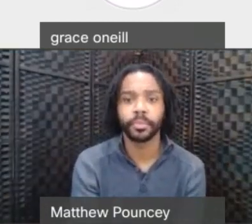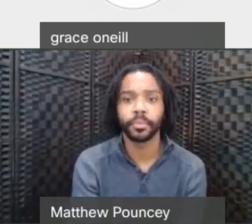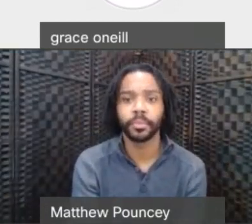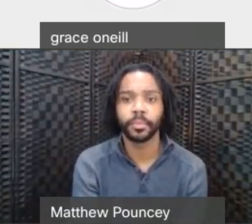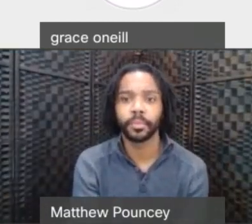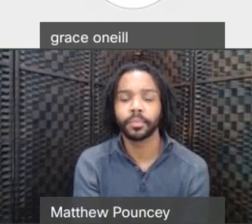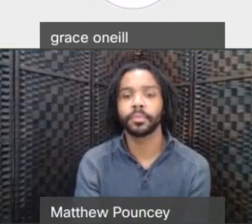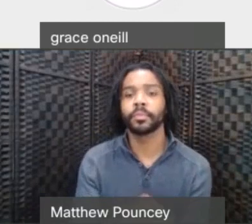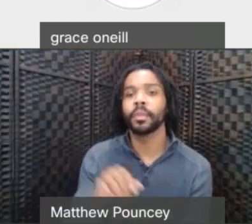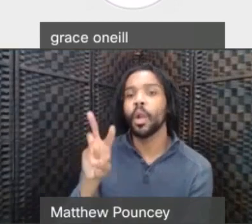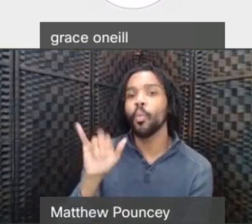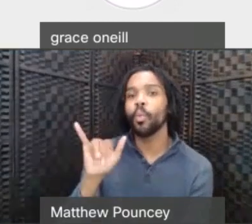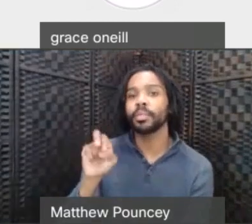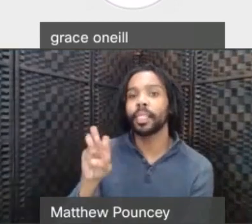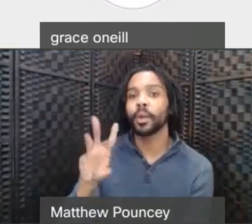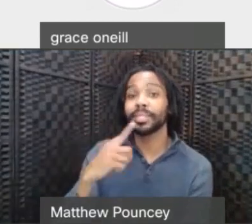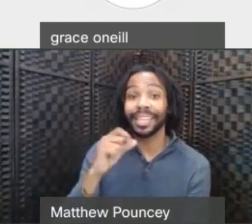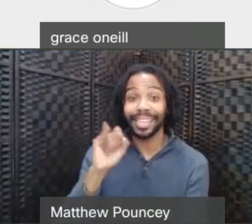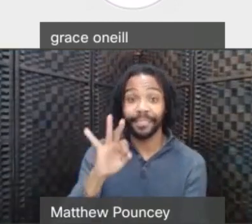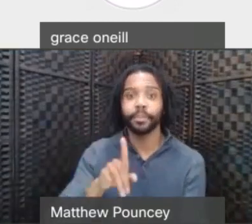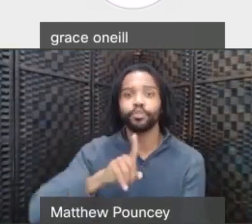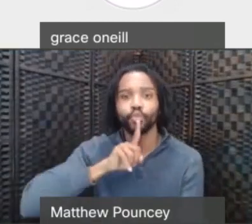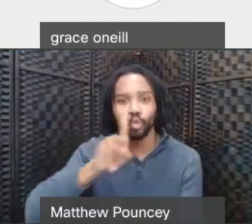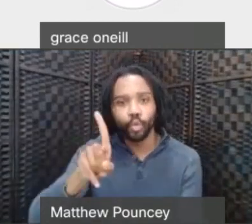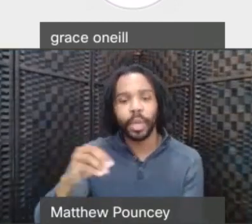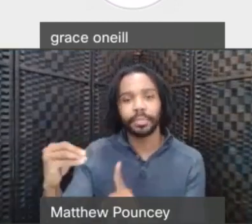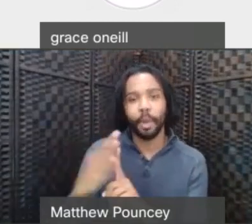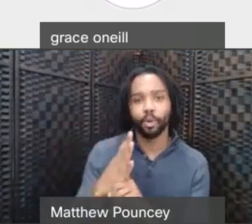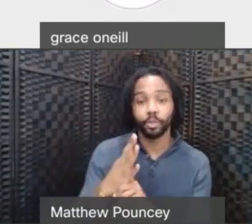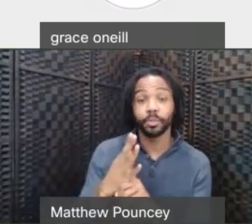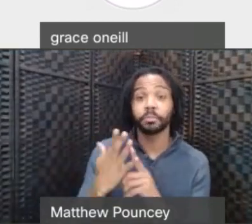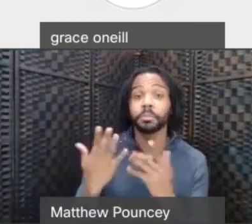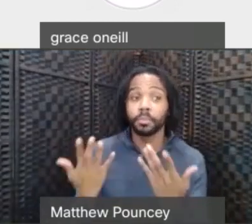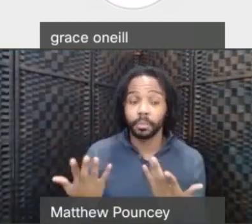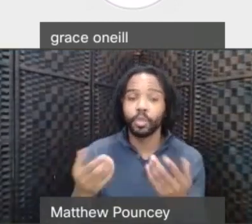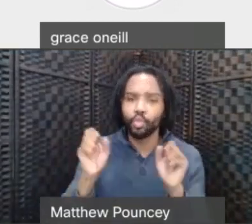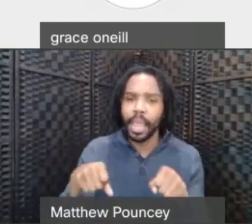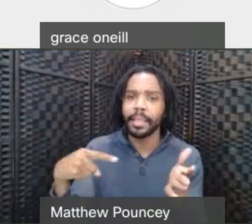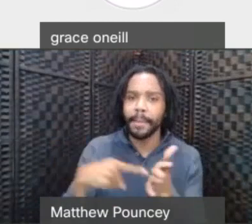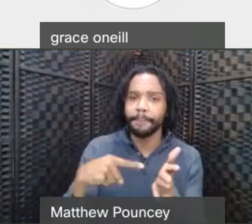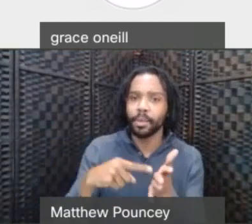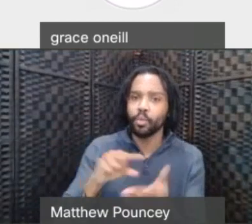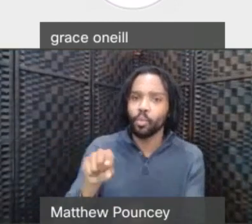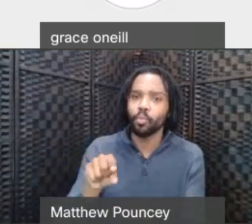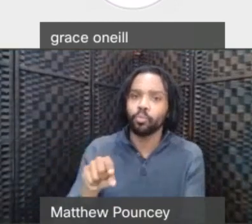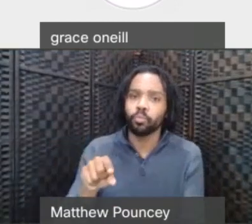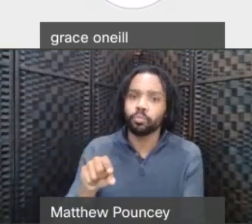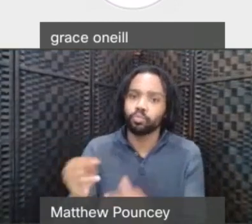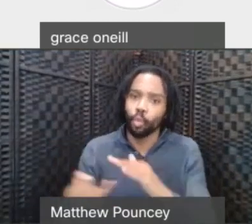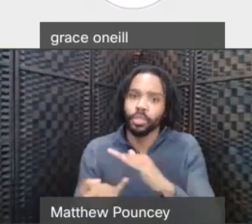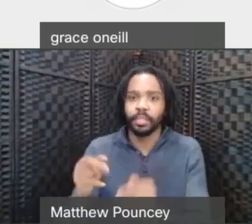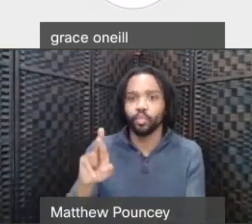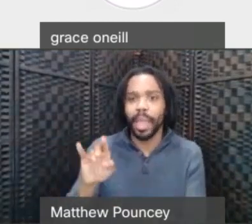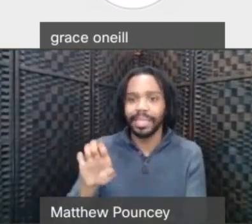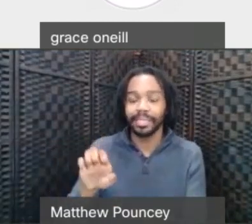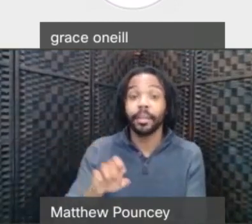So if it's a true exposure, the provider can build a quarantine rate. And by true exposure, it is by